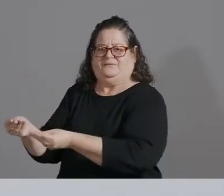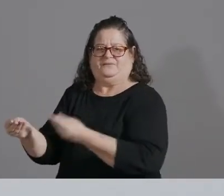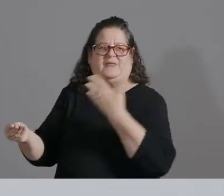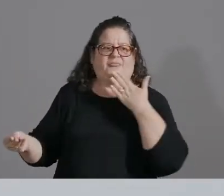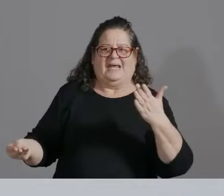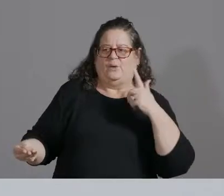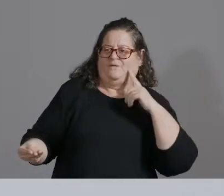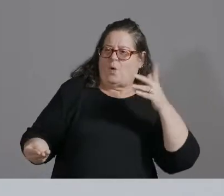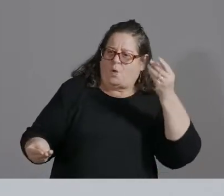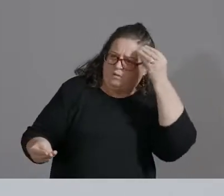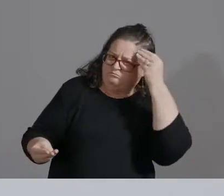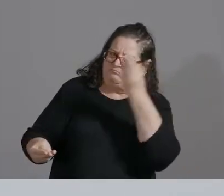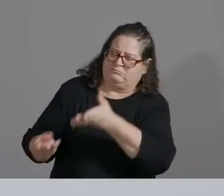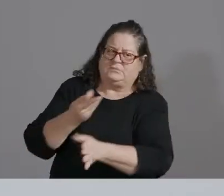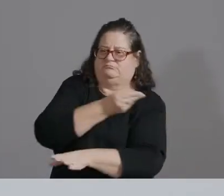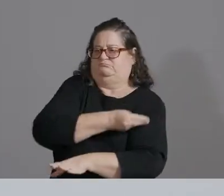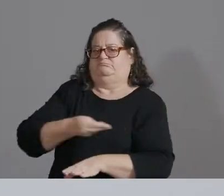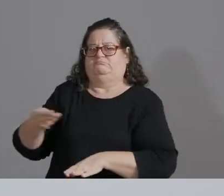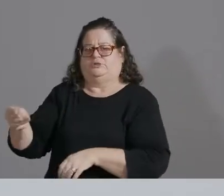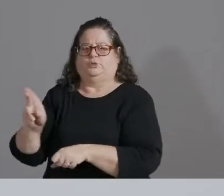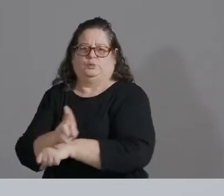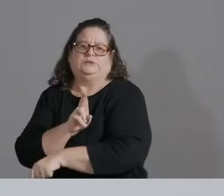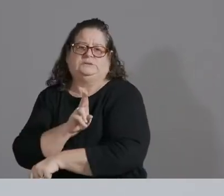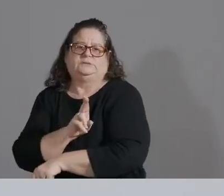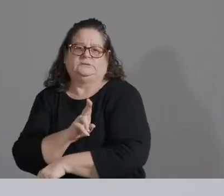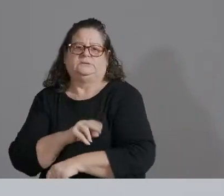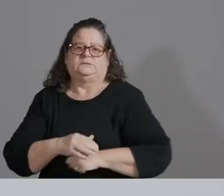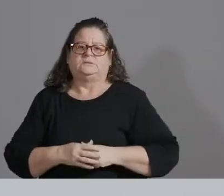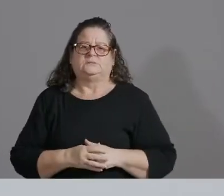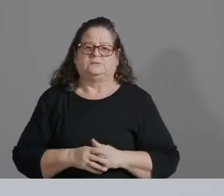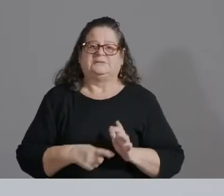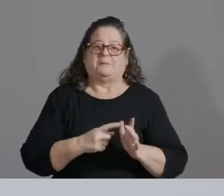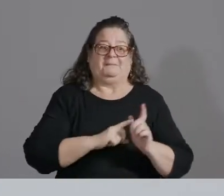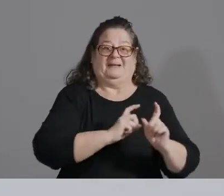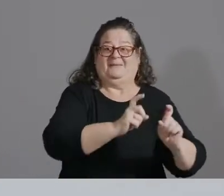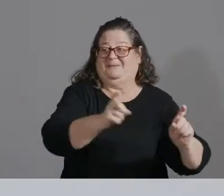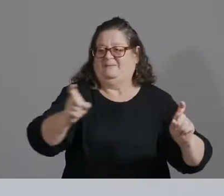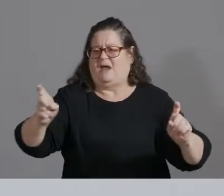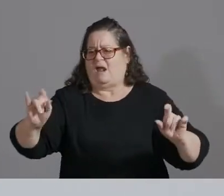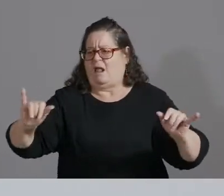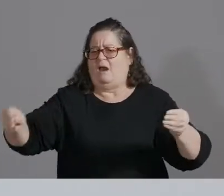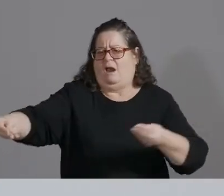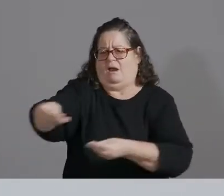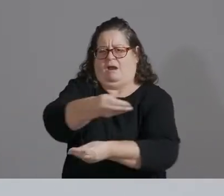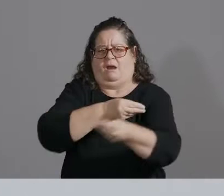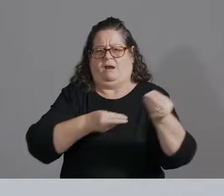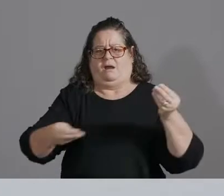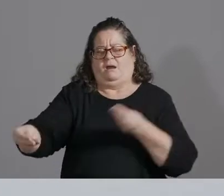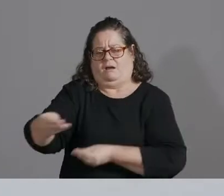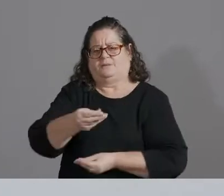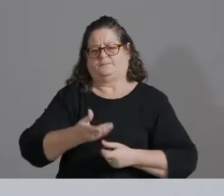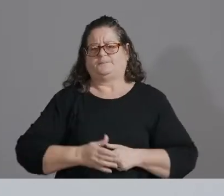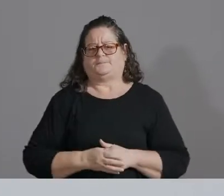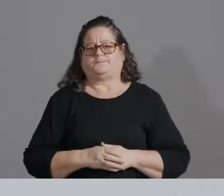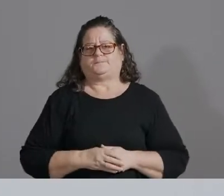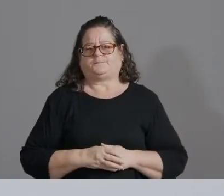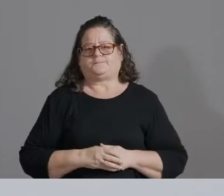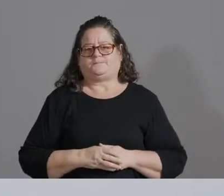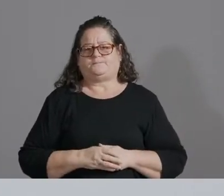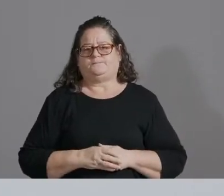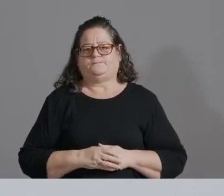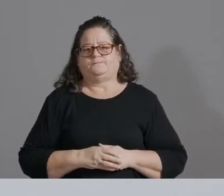those special priorities, send it out to the counties, and then the counties let us know where they want those doses to go. There's also